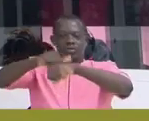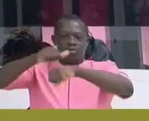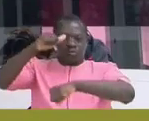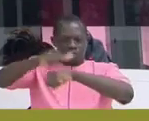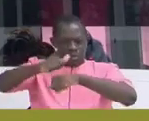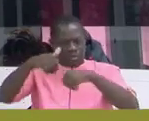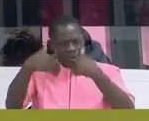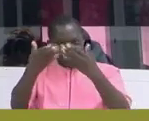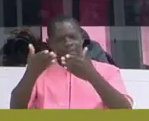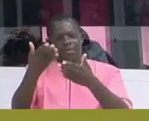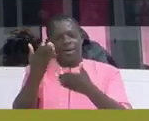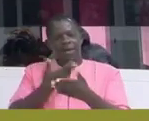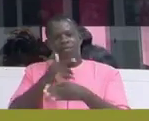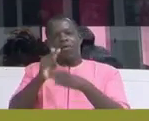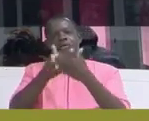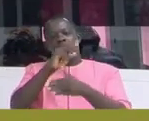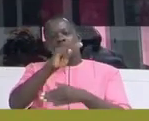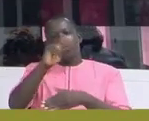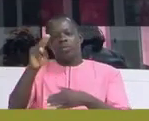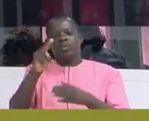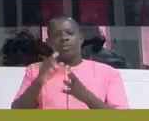and the and the sand?